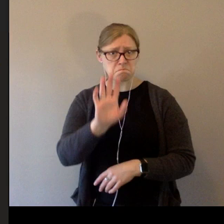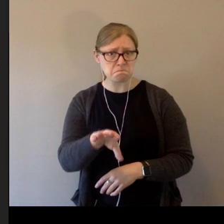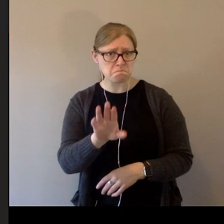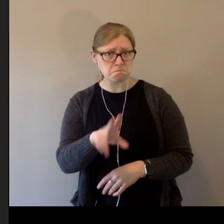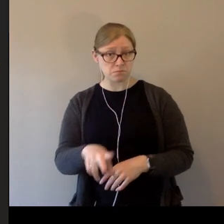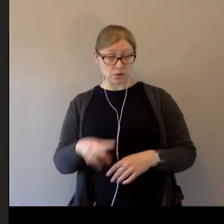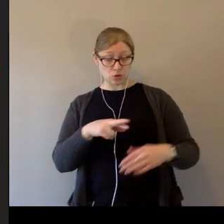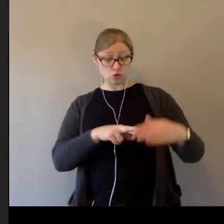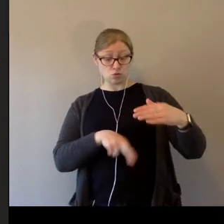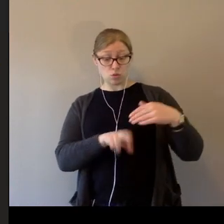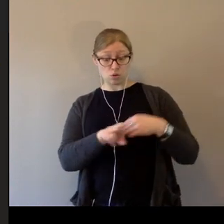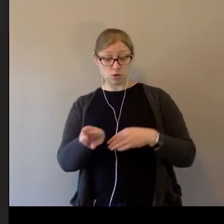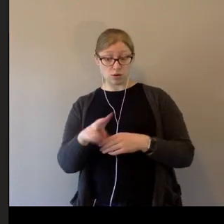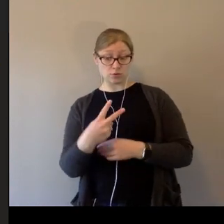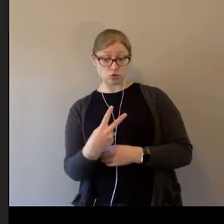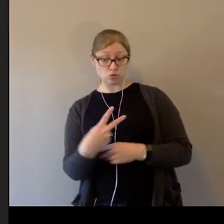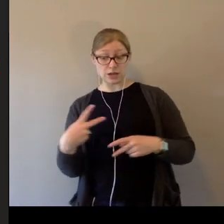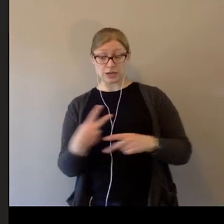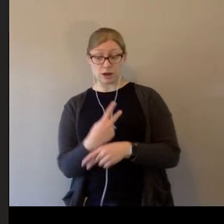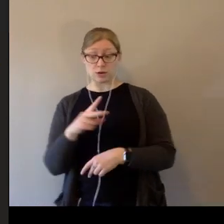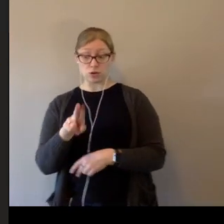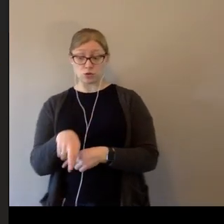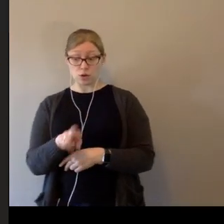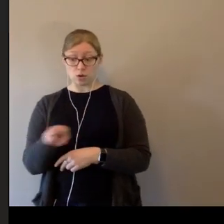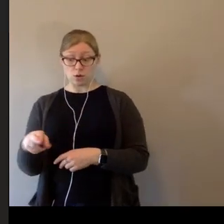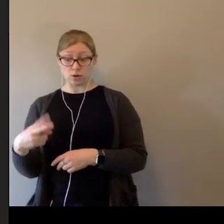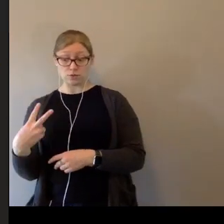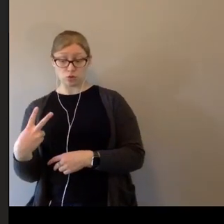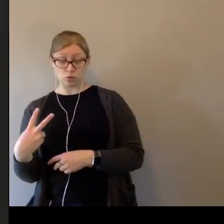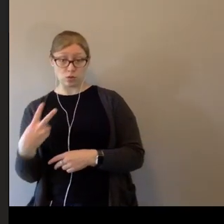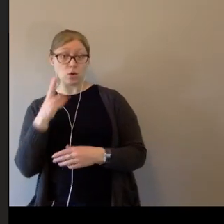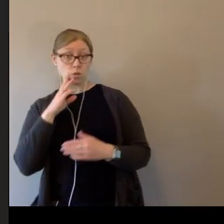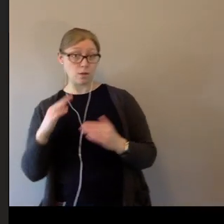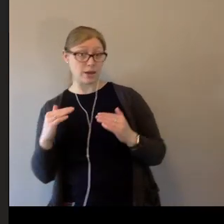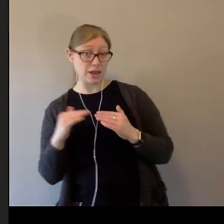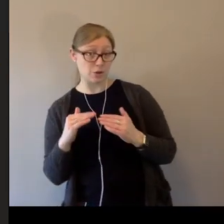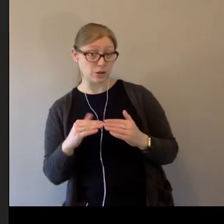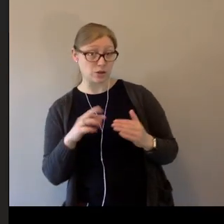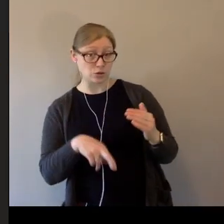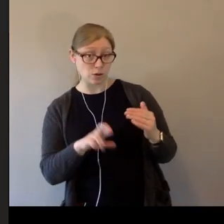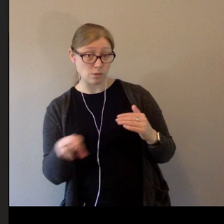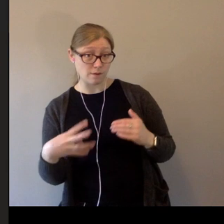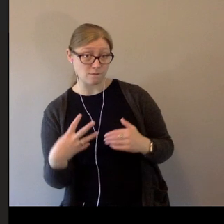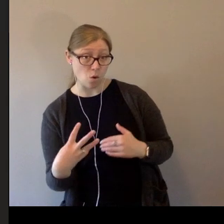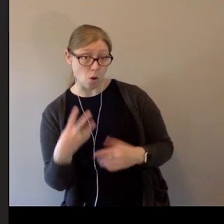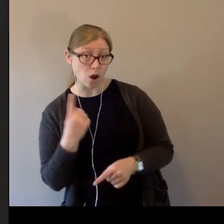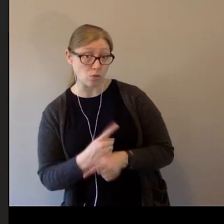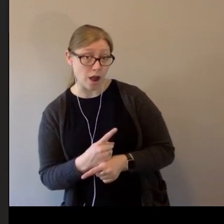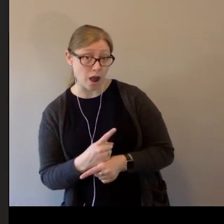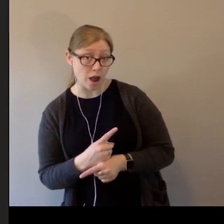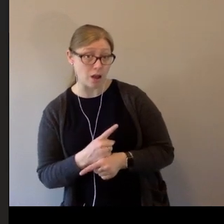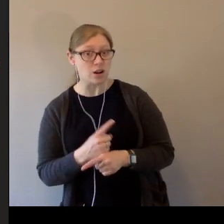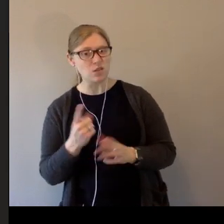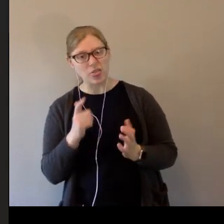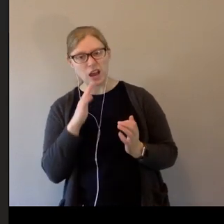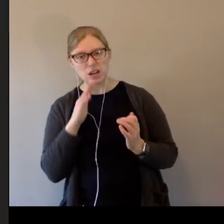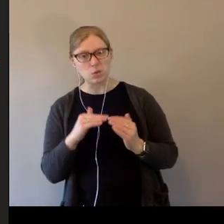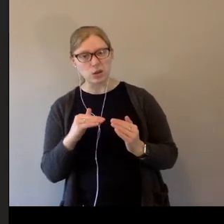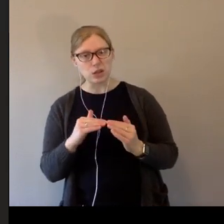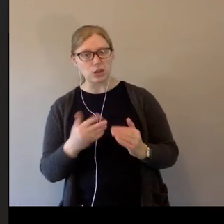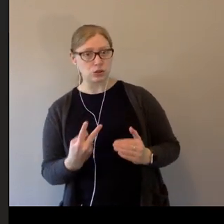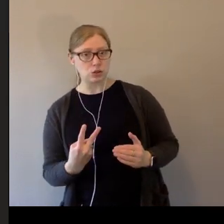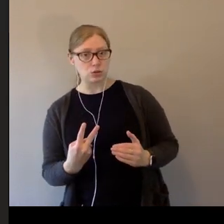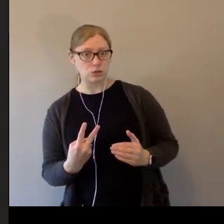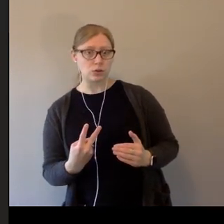have the square root of 4, which is going to be a whole number, 2, because square root of 4 is 2. And so the trick is, you look at what's in